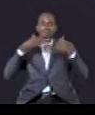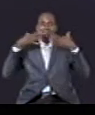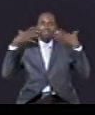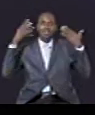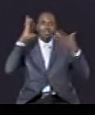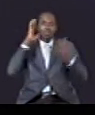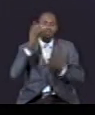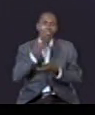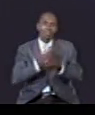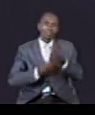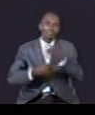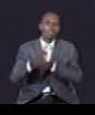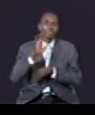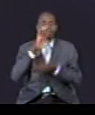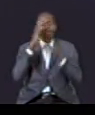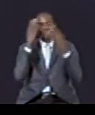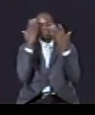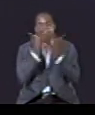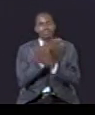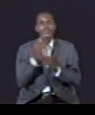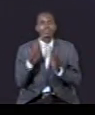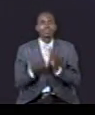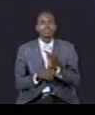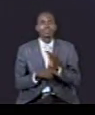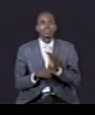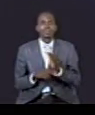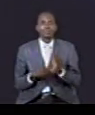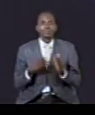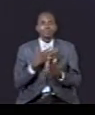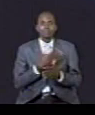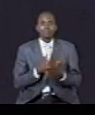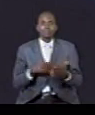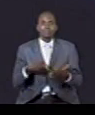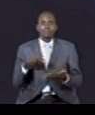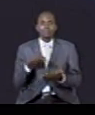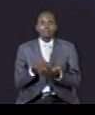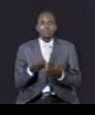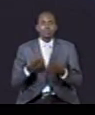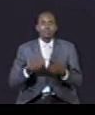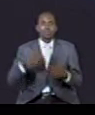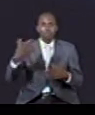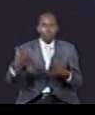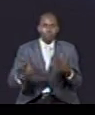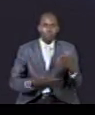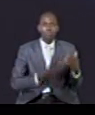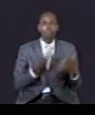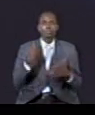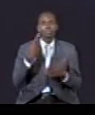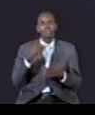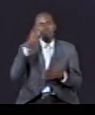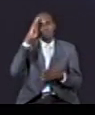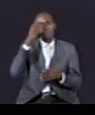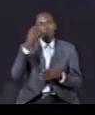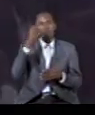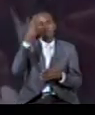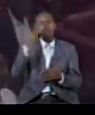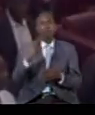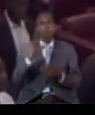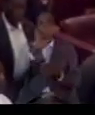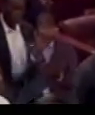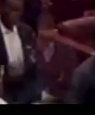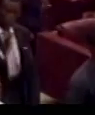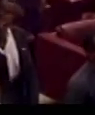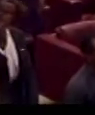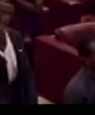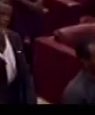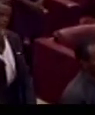your darkness of weeping. Please rise up and help me welcome the man appointed by God, anointed